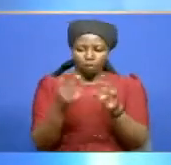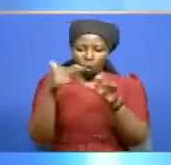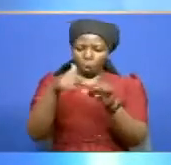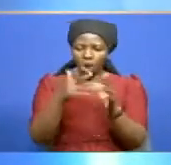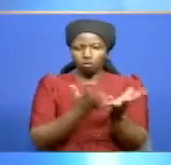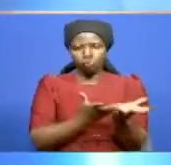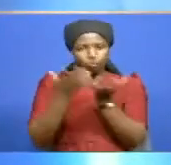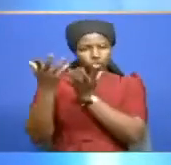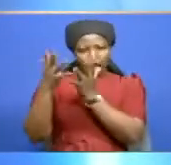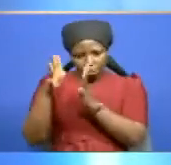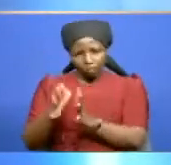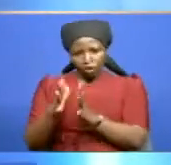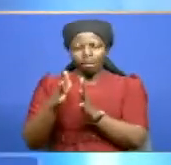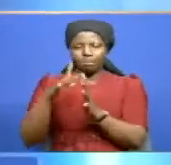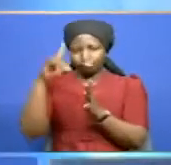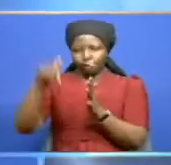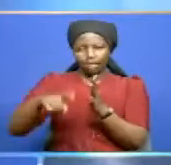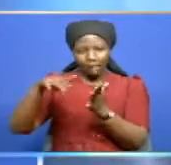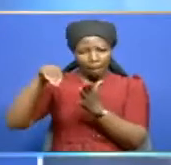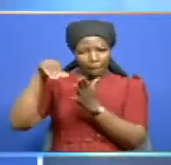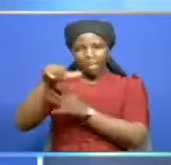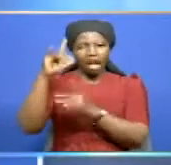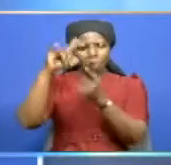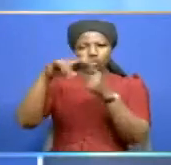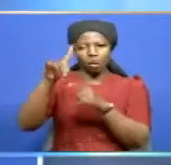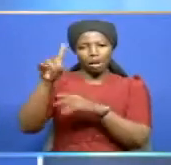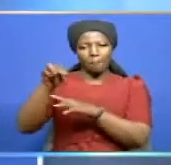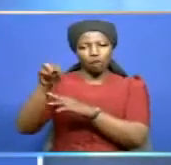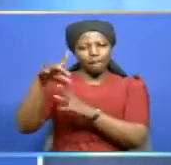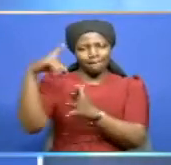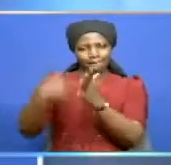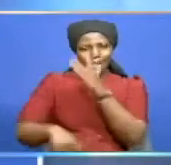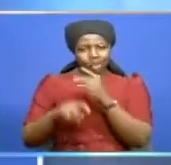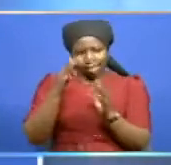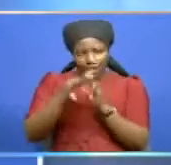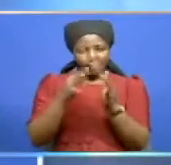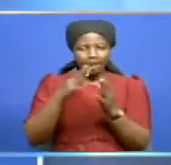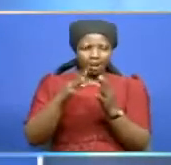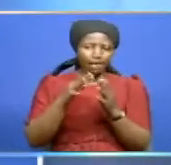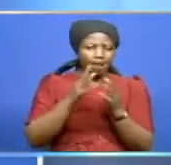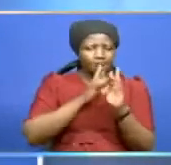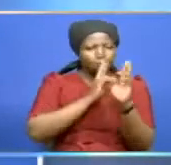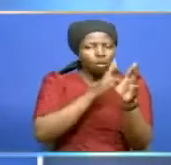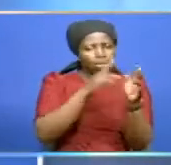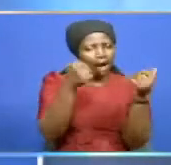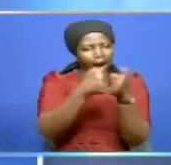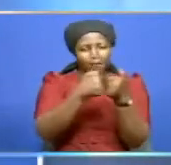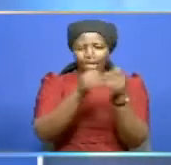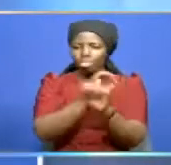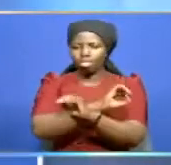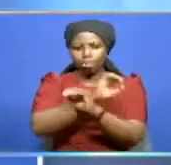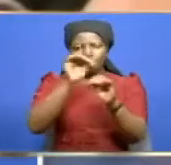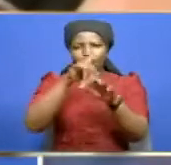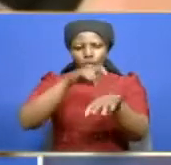fine of up to 1 million shillings for failing to report incidents or accidents during the operations.